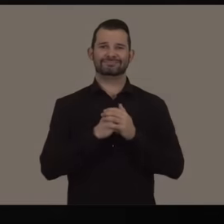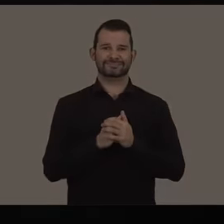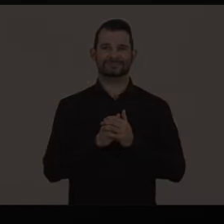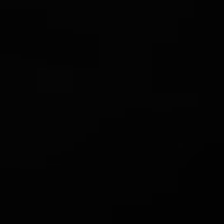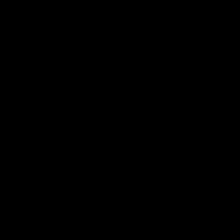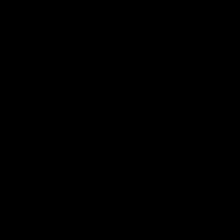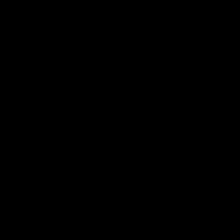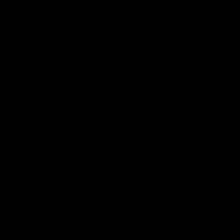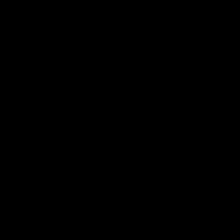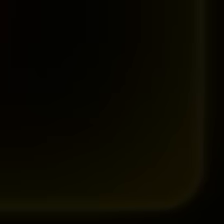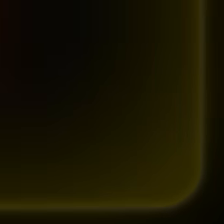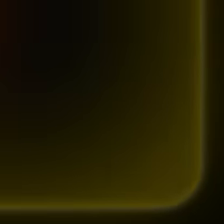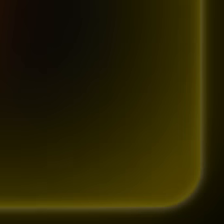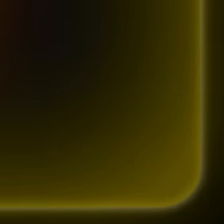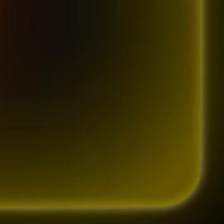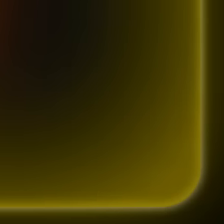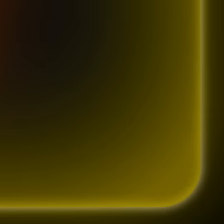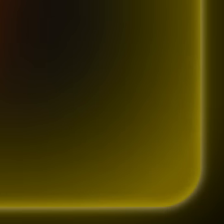heart.